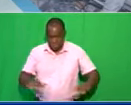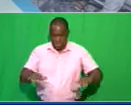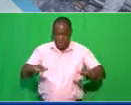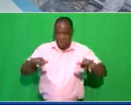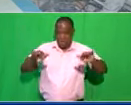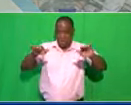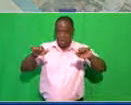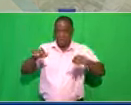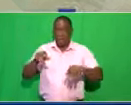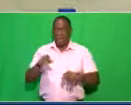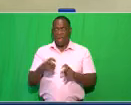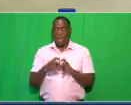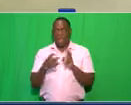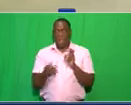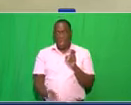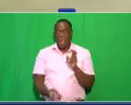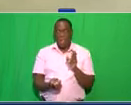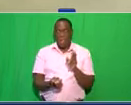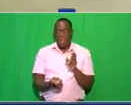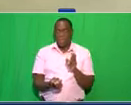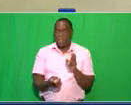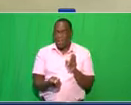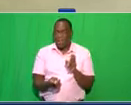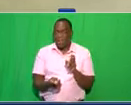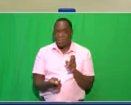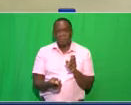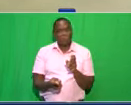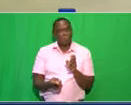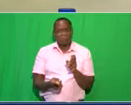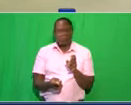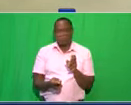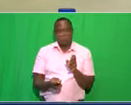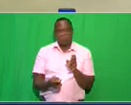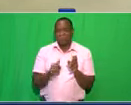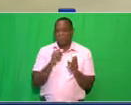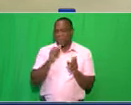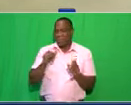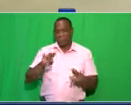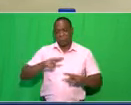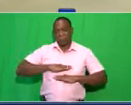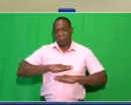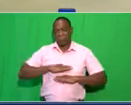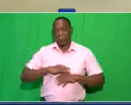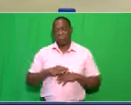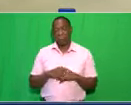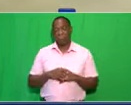Thank you very much, Dr. Arlene. And a follow-up question to that, but we will answer that afterwards, is how